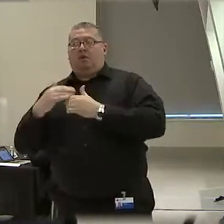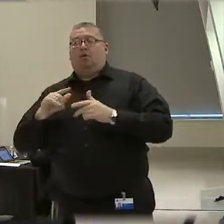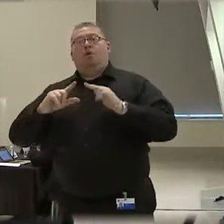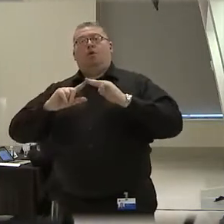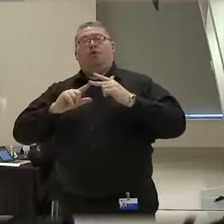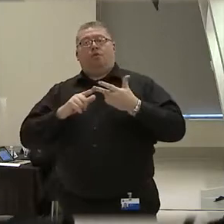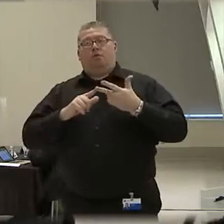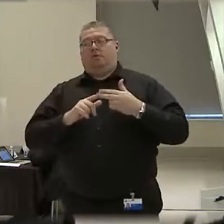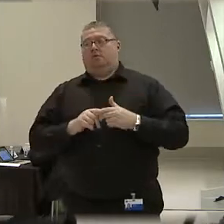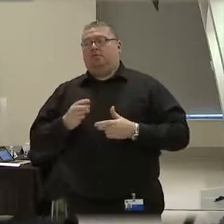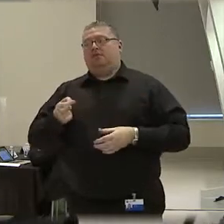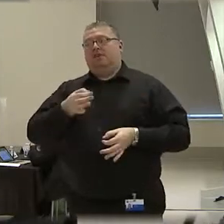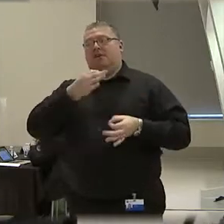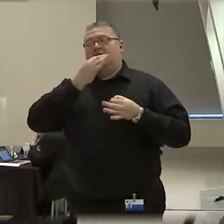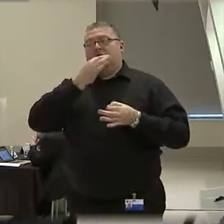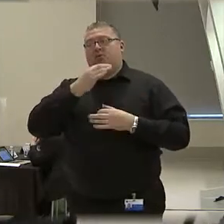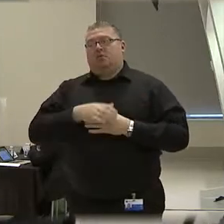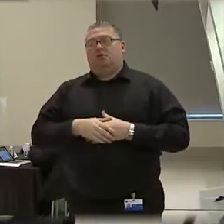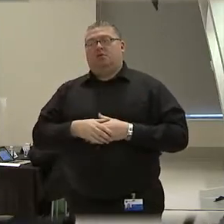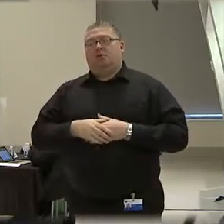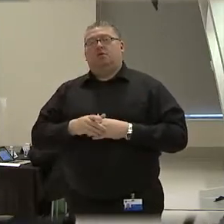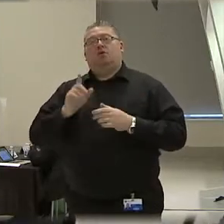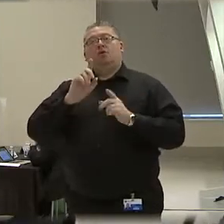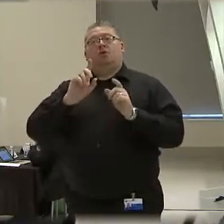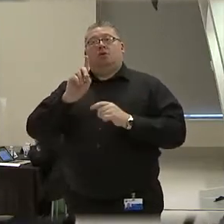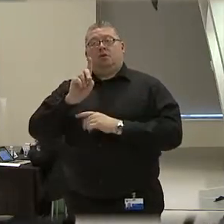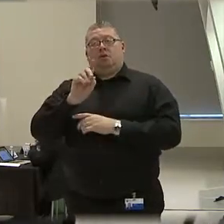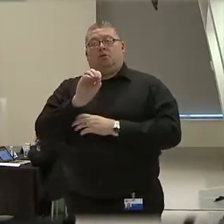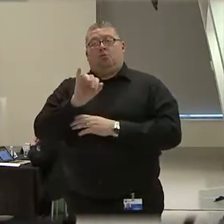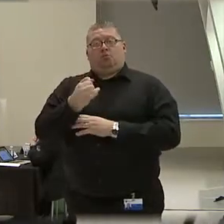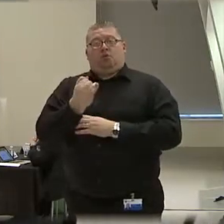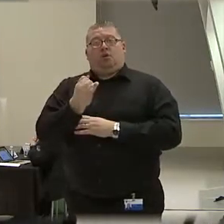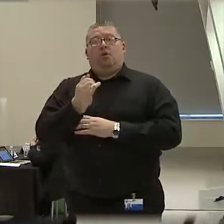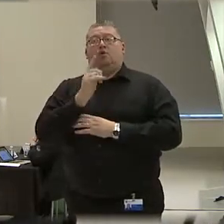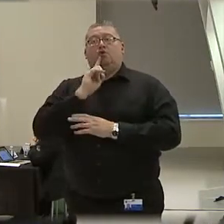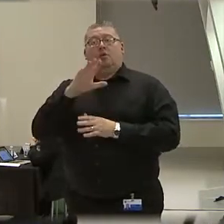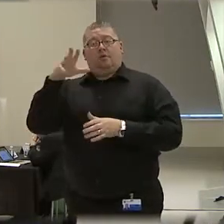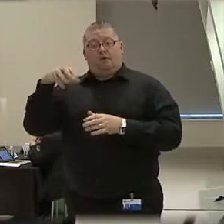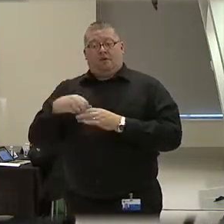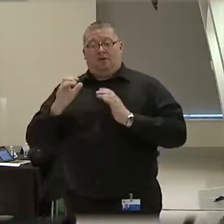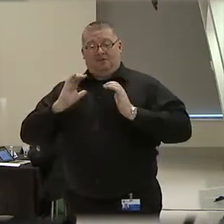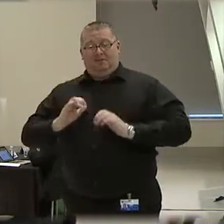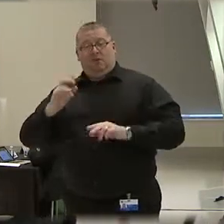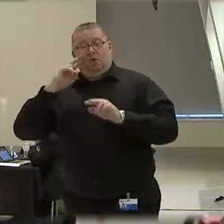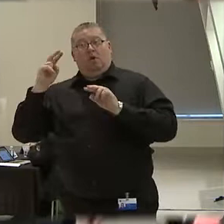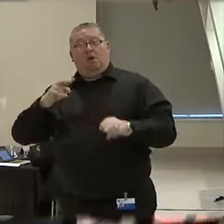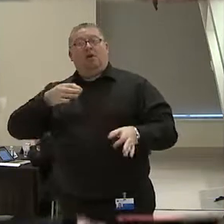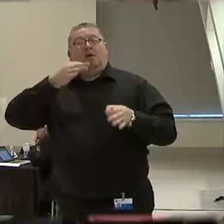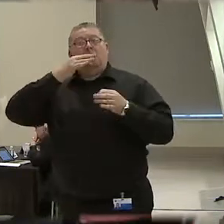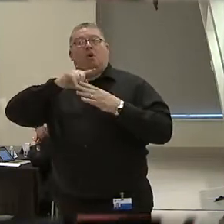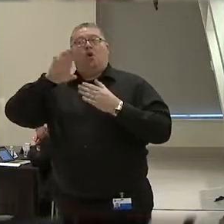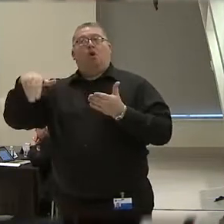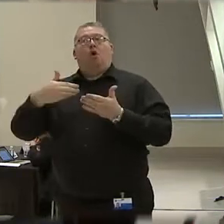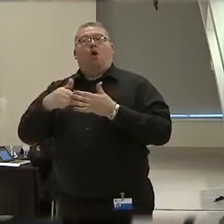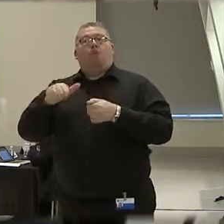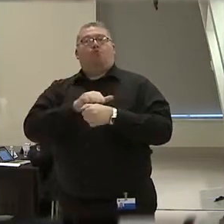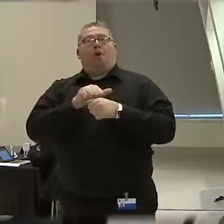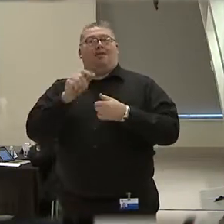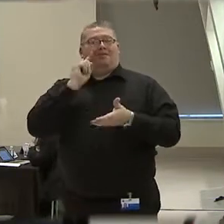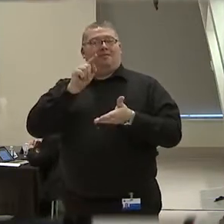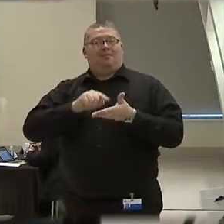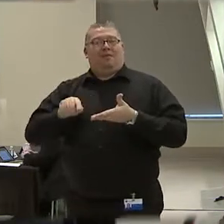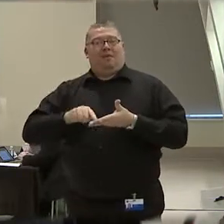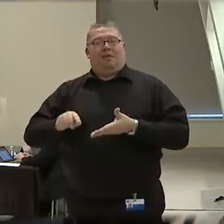Third, expertise. The Department of Justice should include civilian oversight experts in all of its pattern or practice